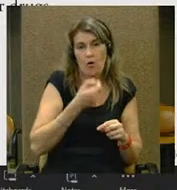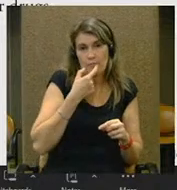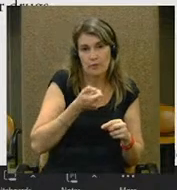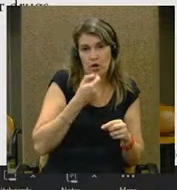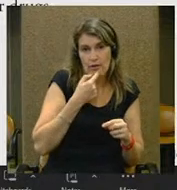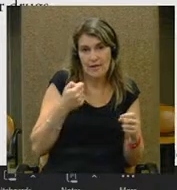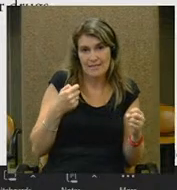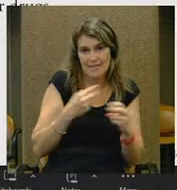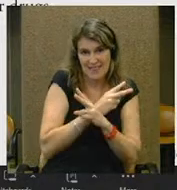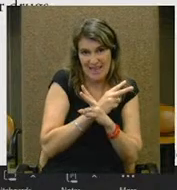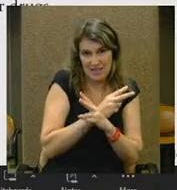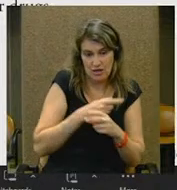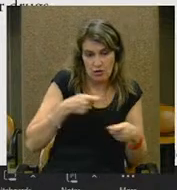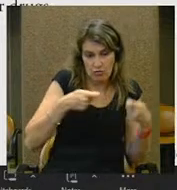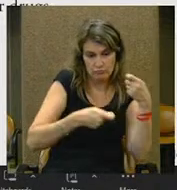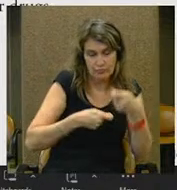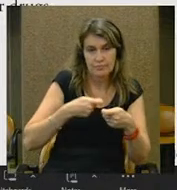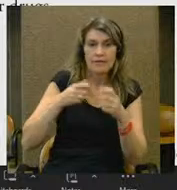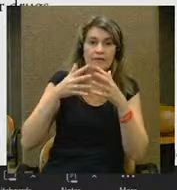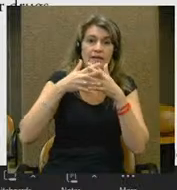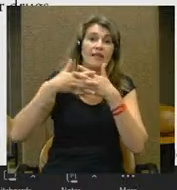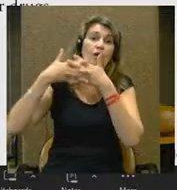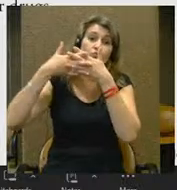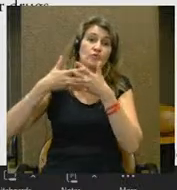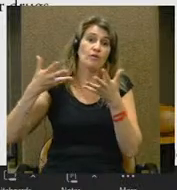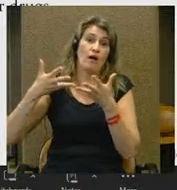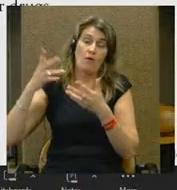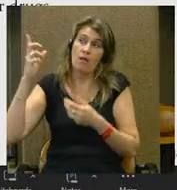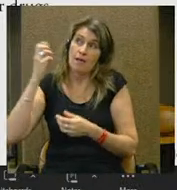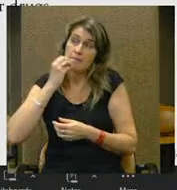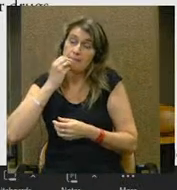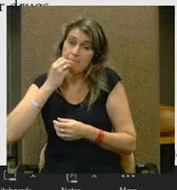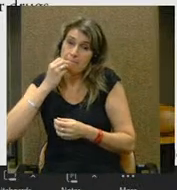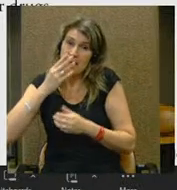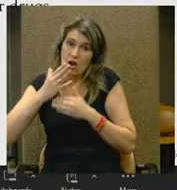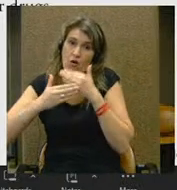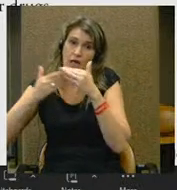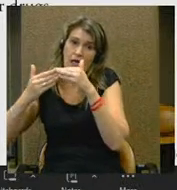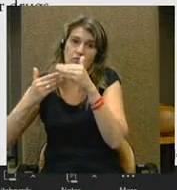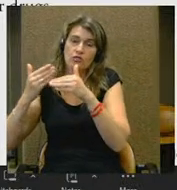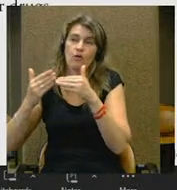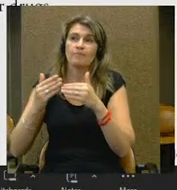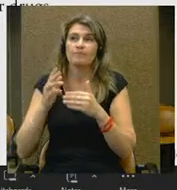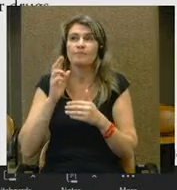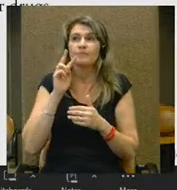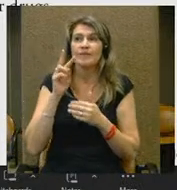better. So that's one of the things that may be useful to do is talking to these testing labs, talking to the